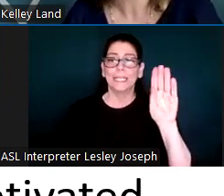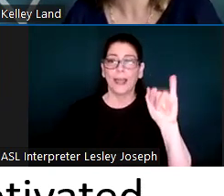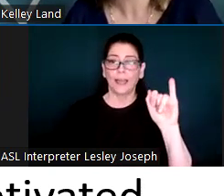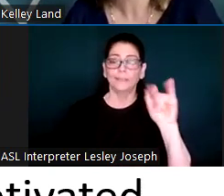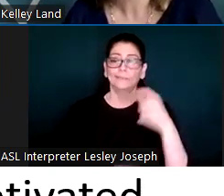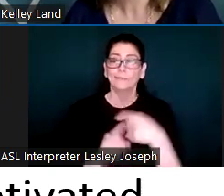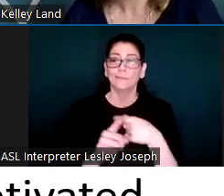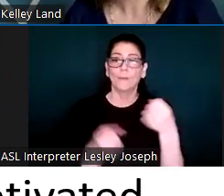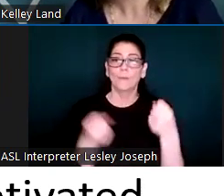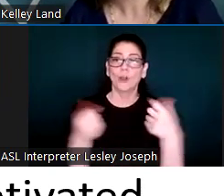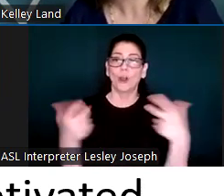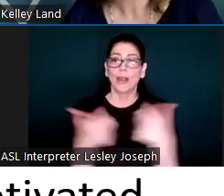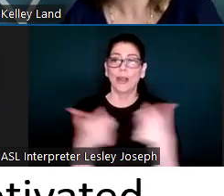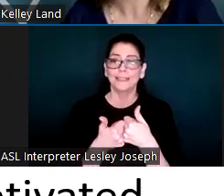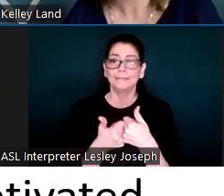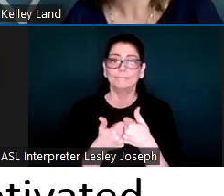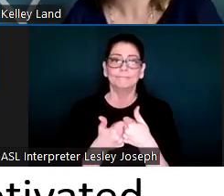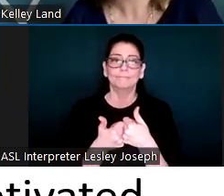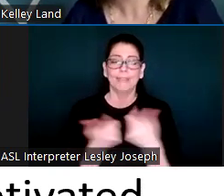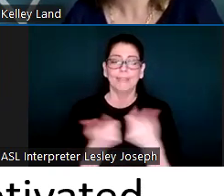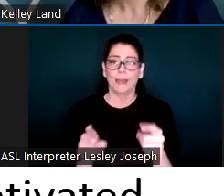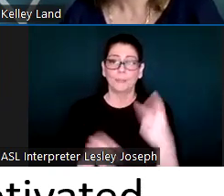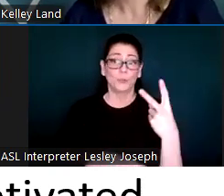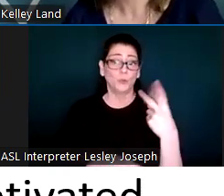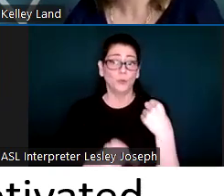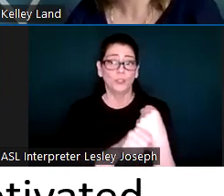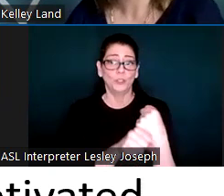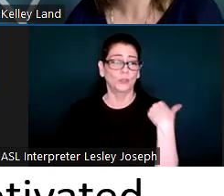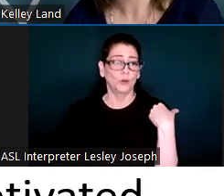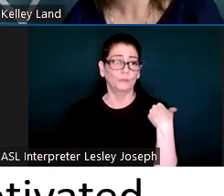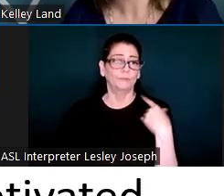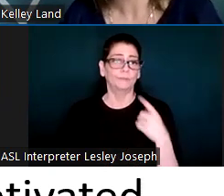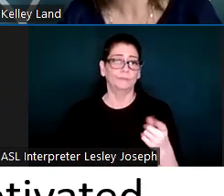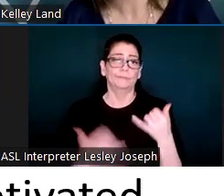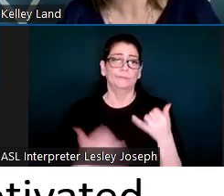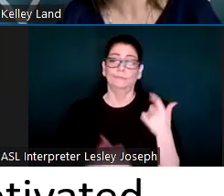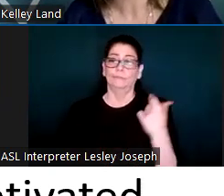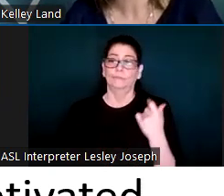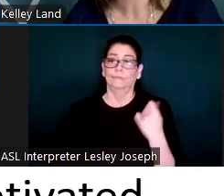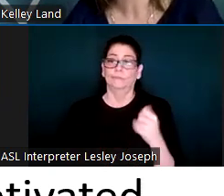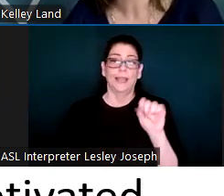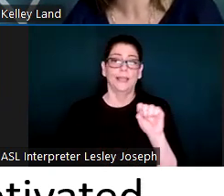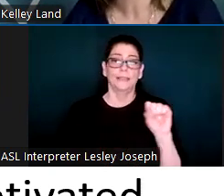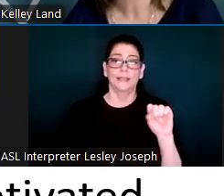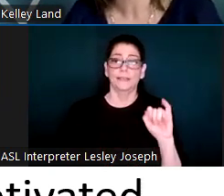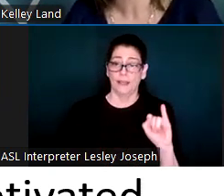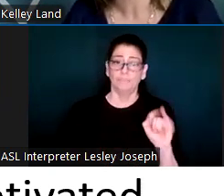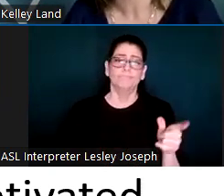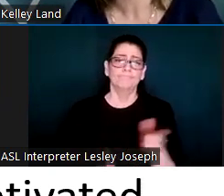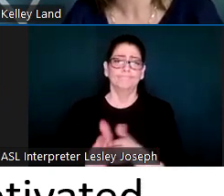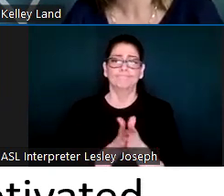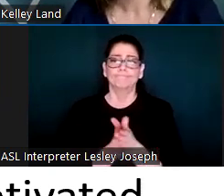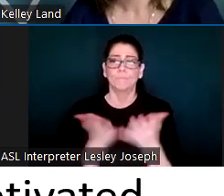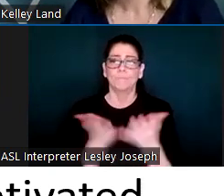car accident, and he had that 2 years ago. He currently receives SSI benefits and is motivated to return to